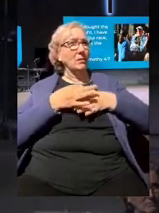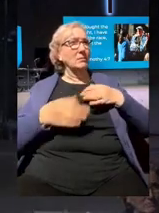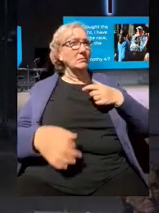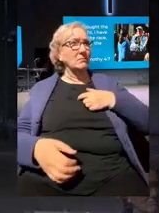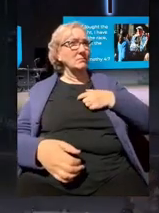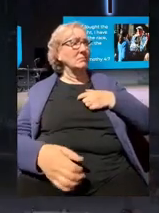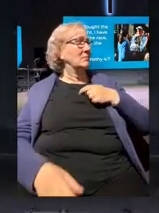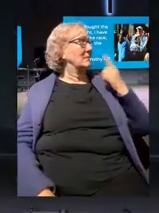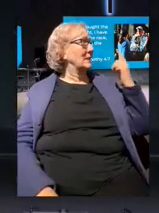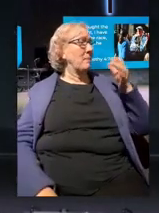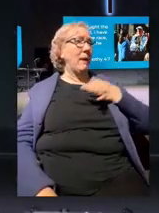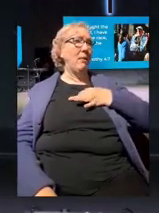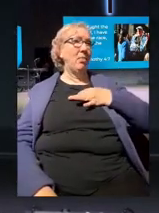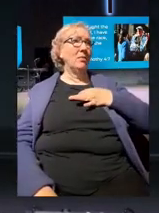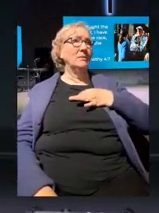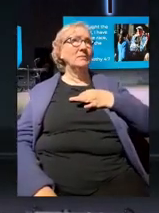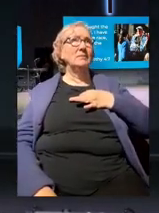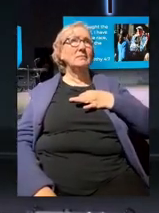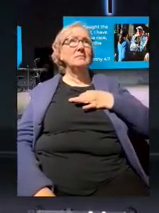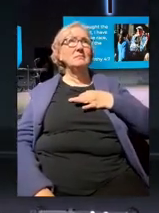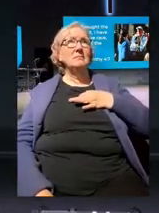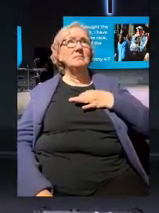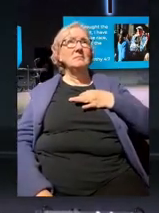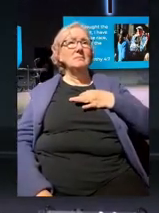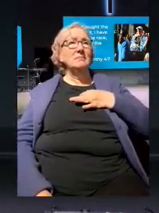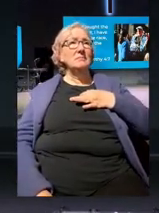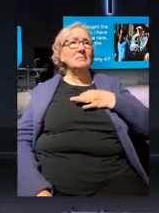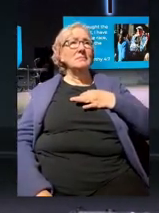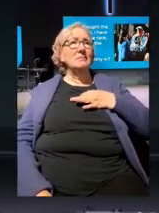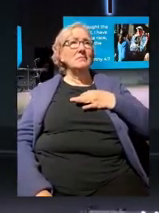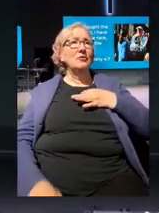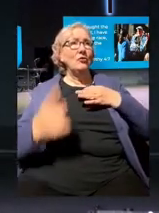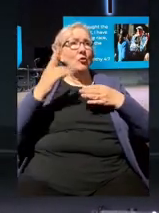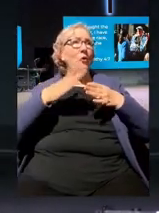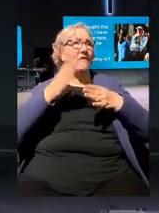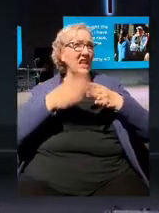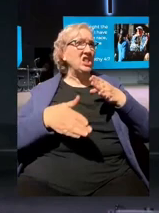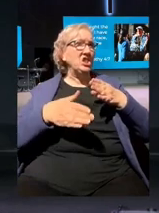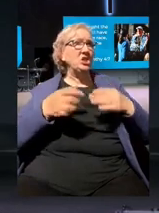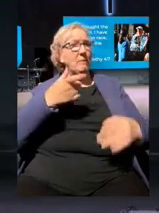cool to be able to get the medal for finishing. And,